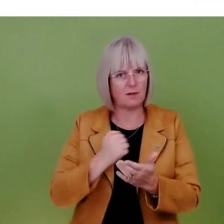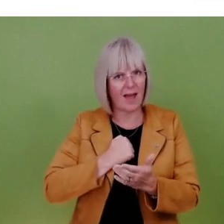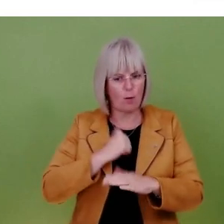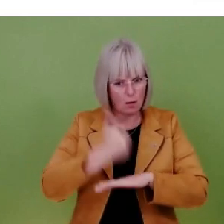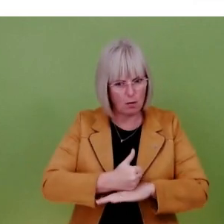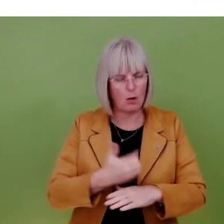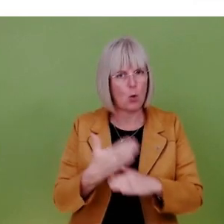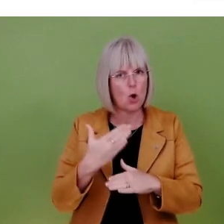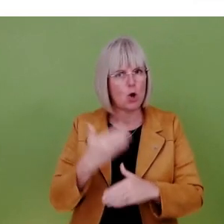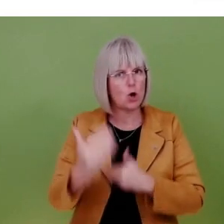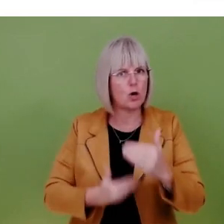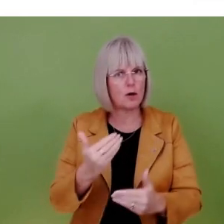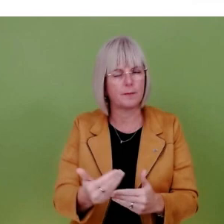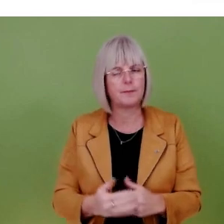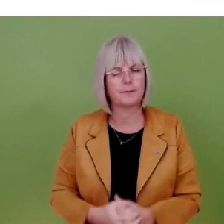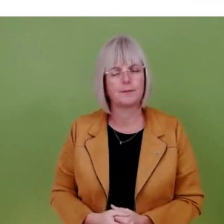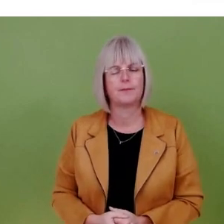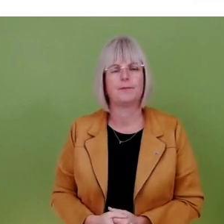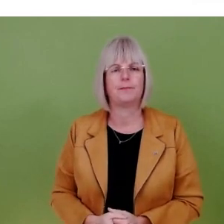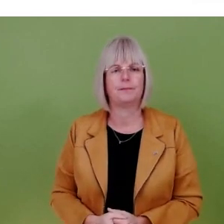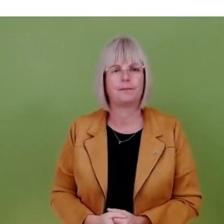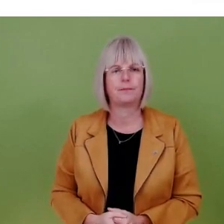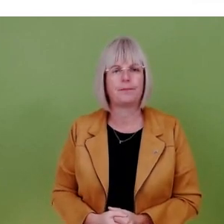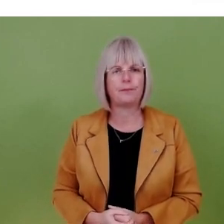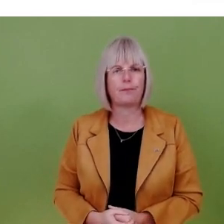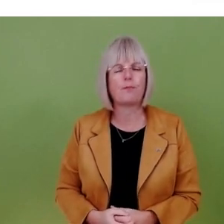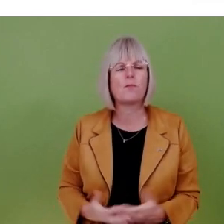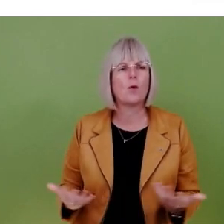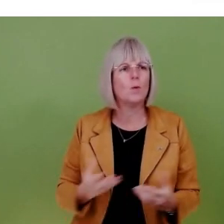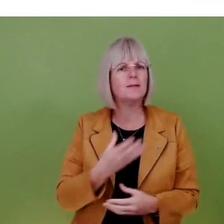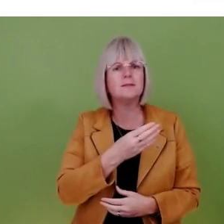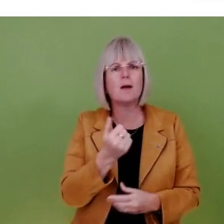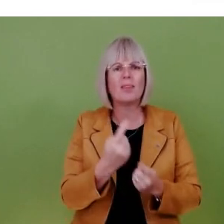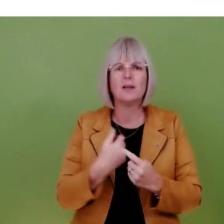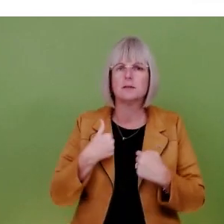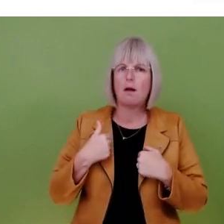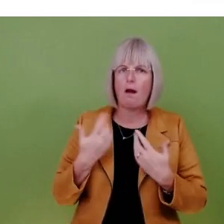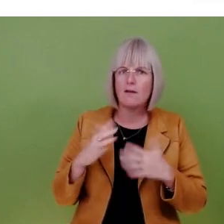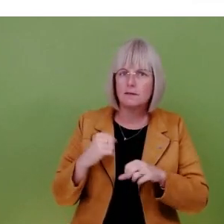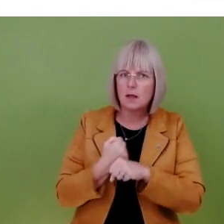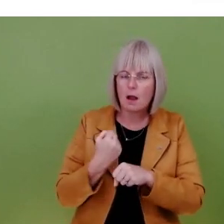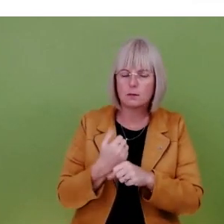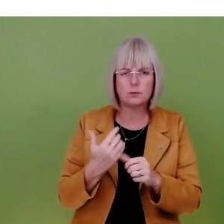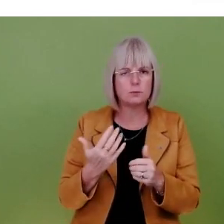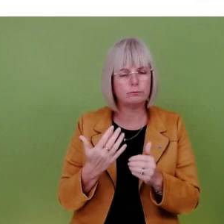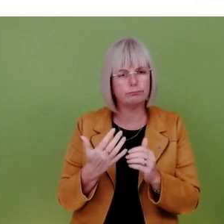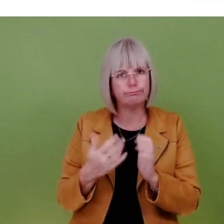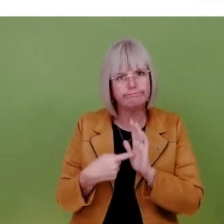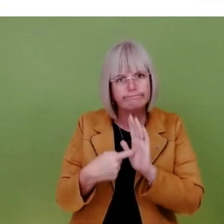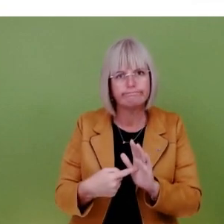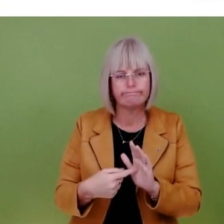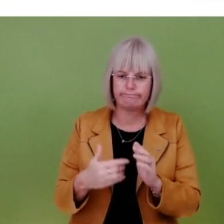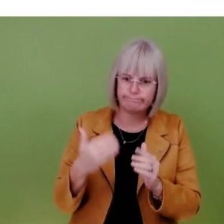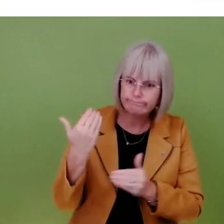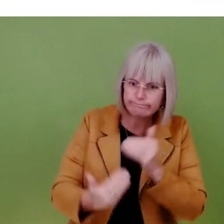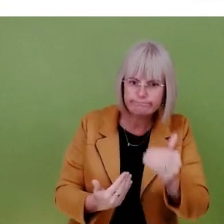So some of the things that I have done in terms of taking that forward or getting around that, and things that I would advise for other people to